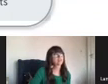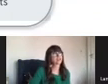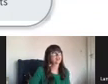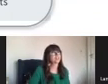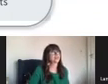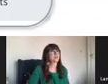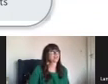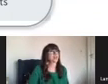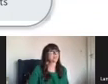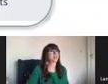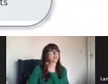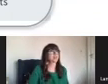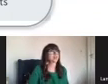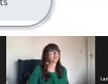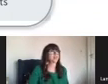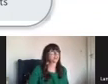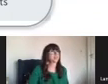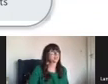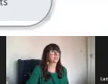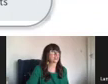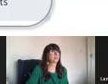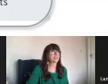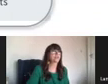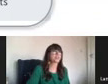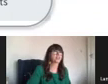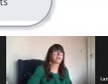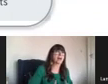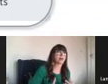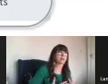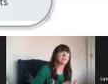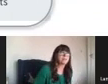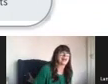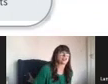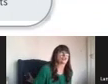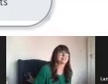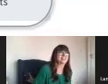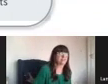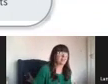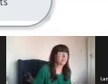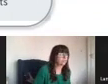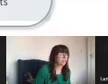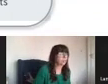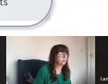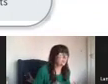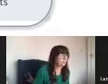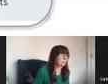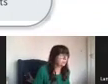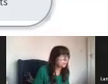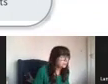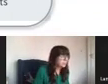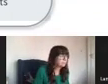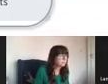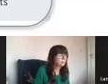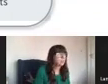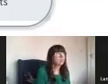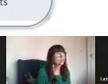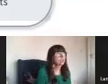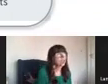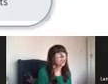it's about looking to see whether they're complying with the Act in terms of their services, rather than about how the impact on deaf individuals and the deaf